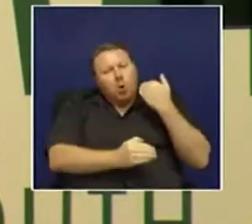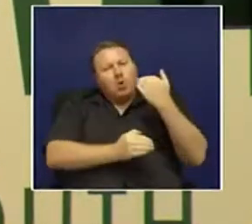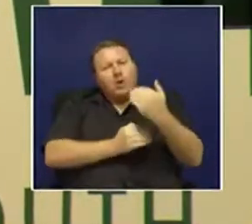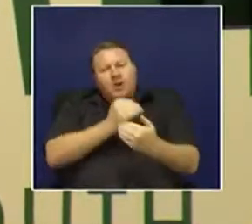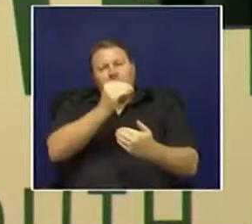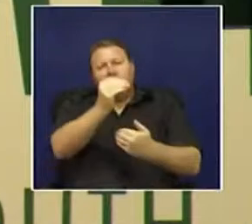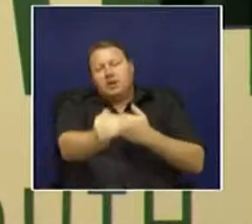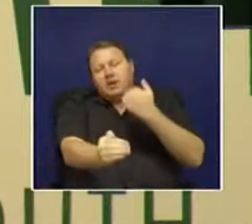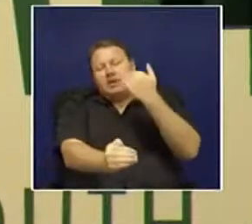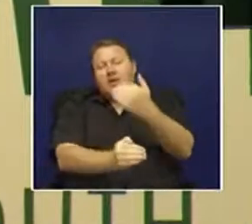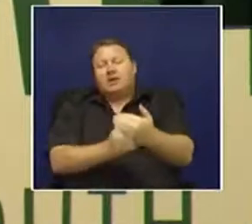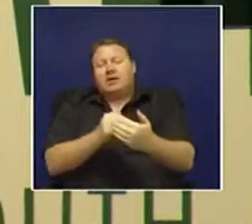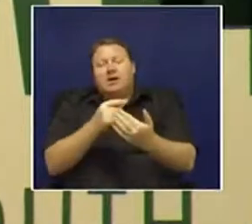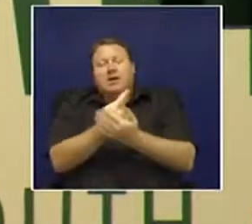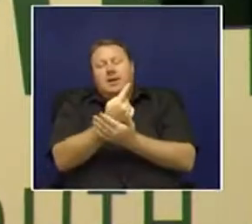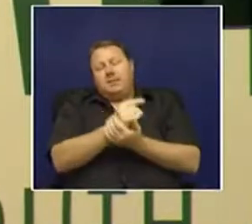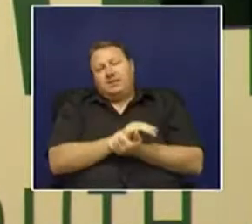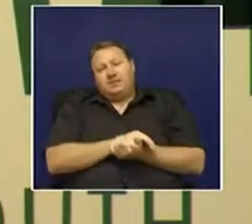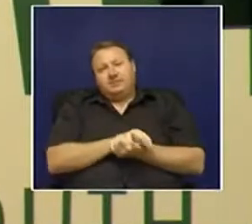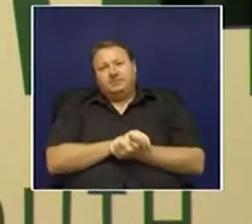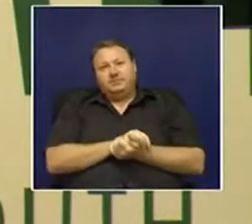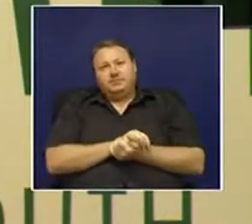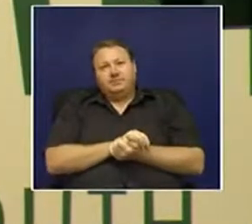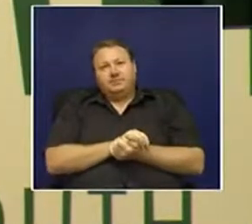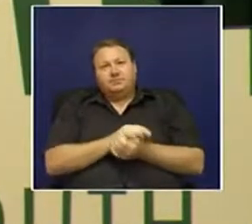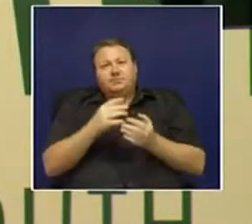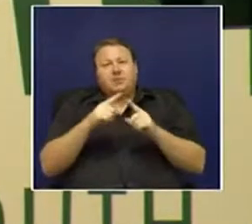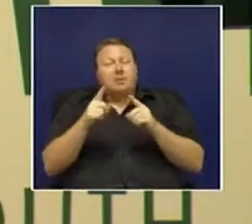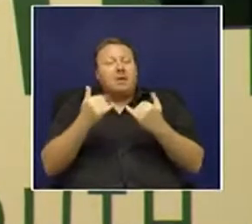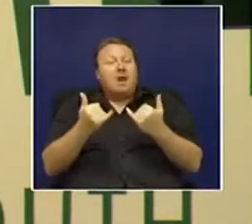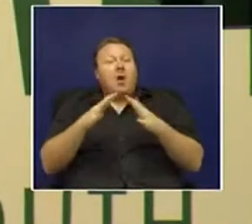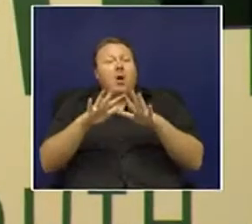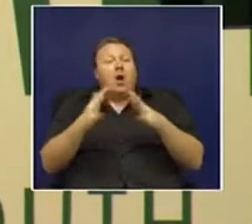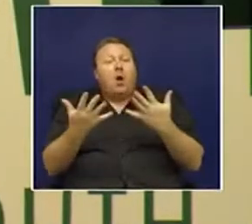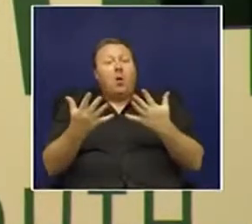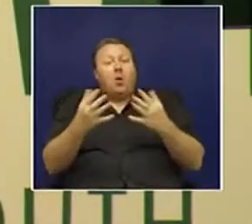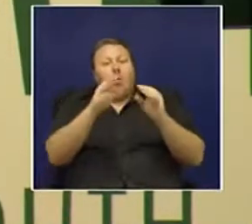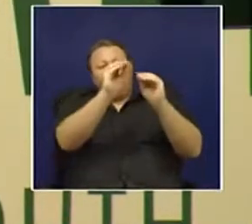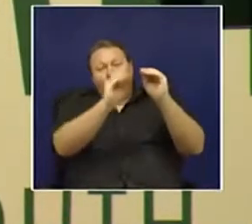How is this trillion broken down?